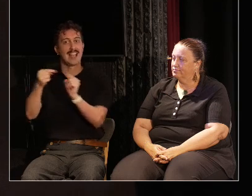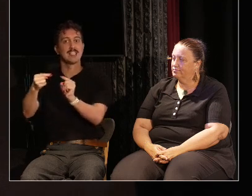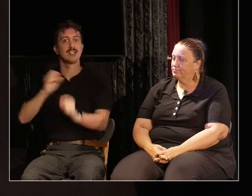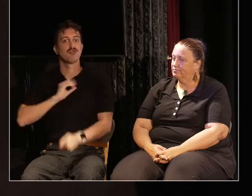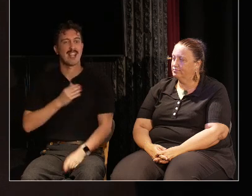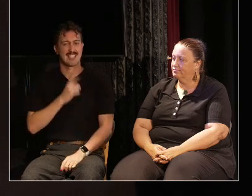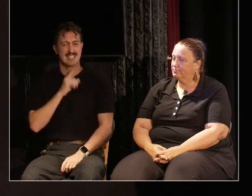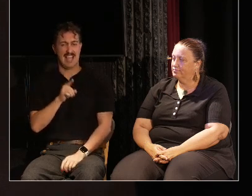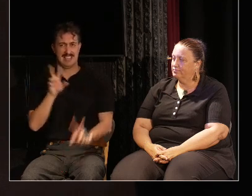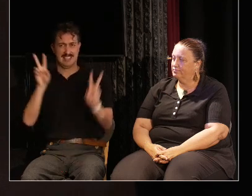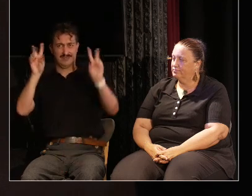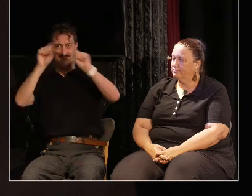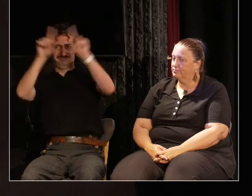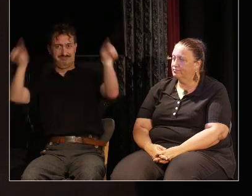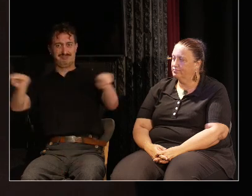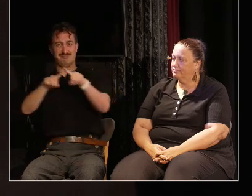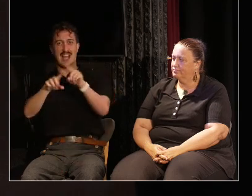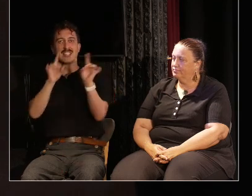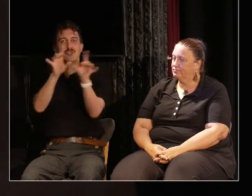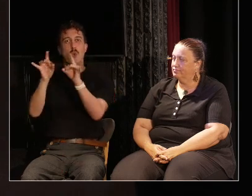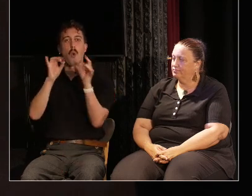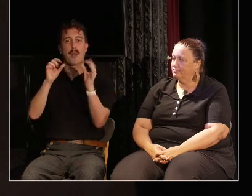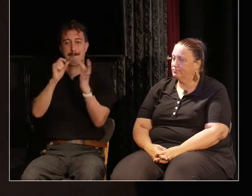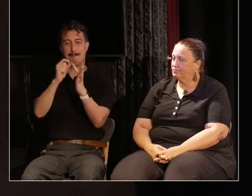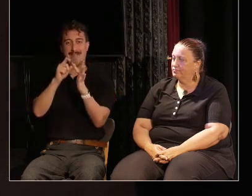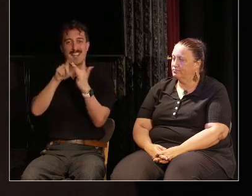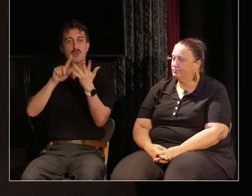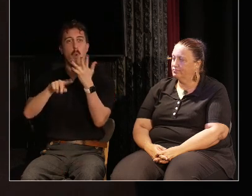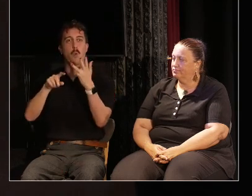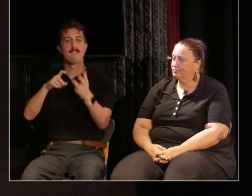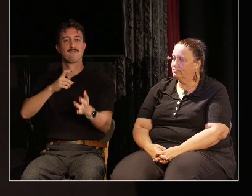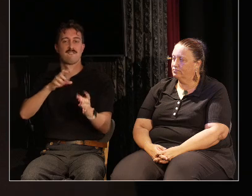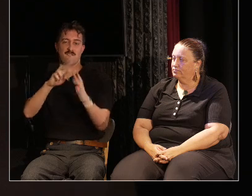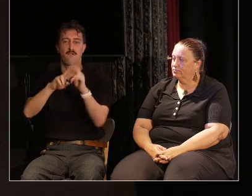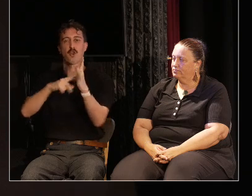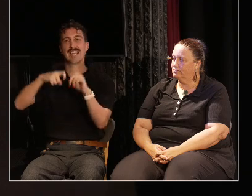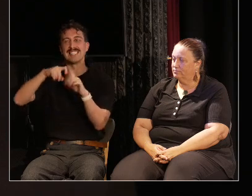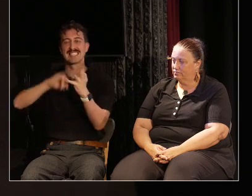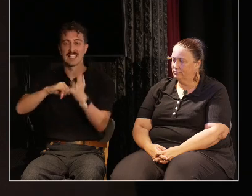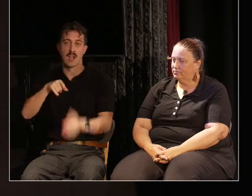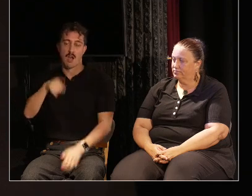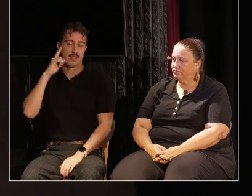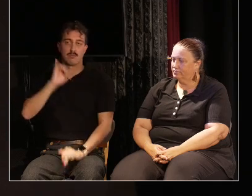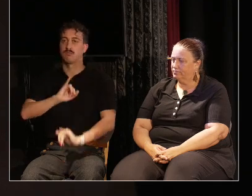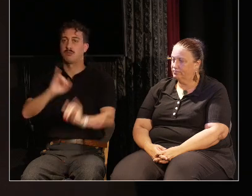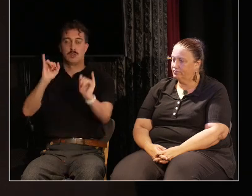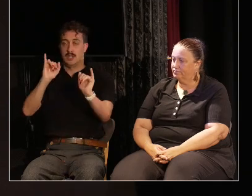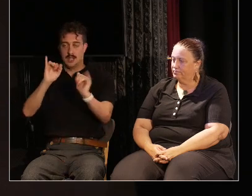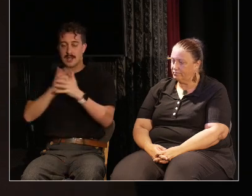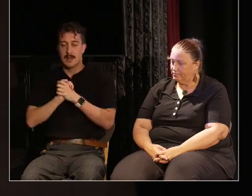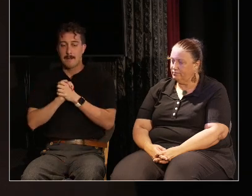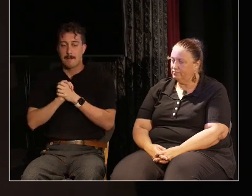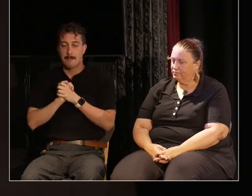freaks in big posters, and were trying to really weaponise and frighten the community. And we know